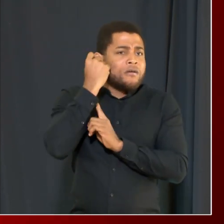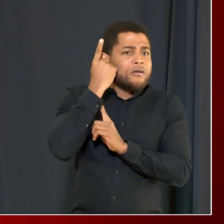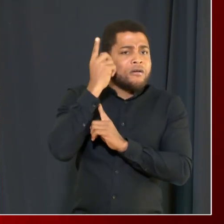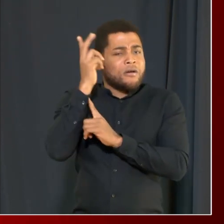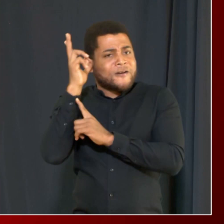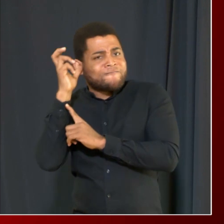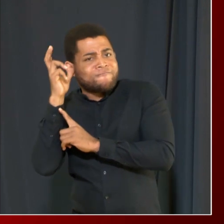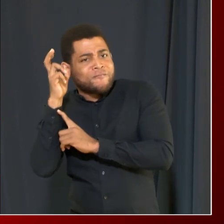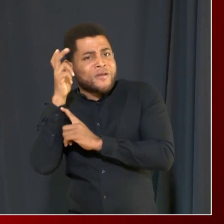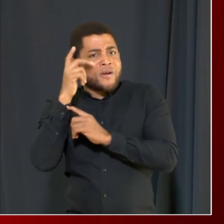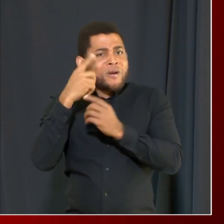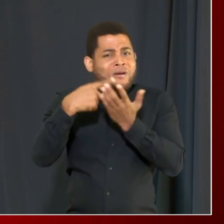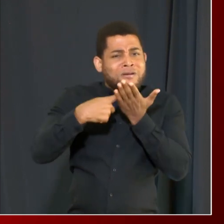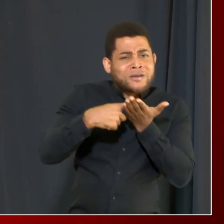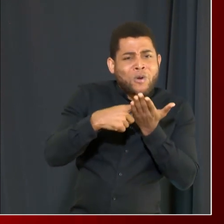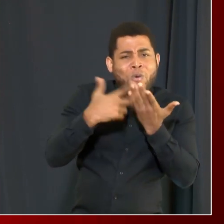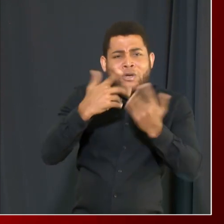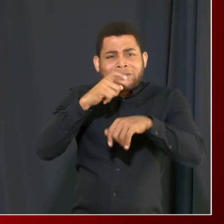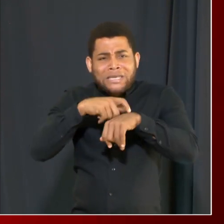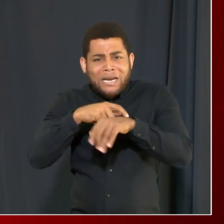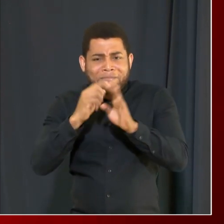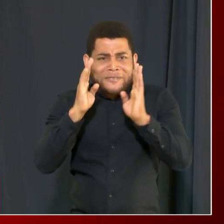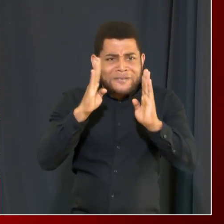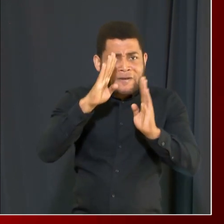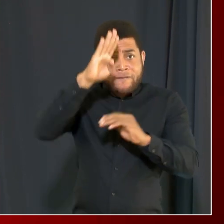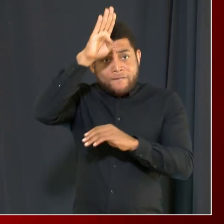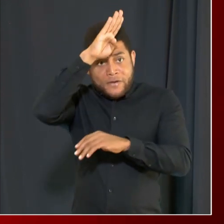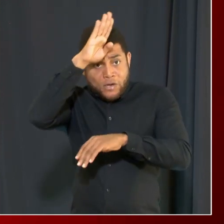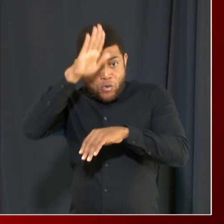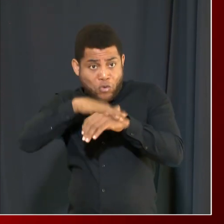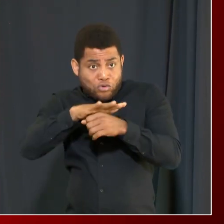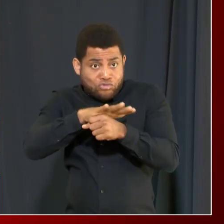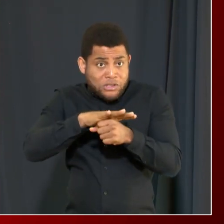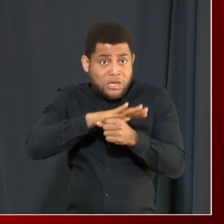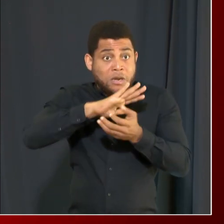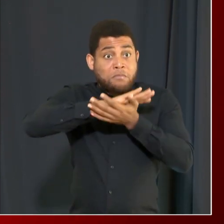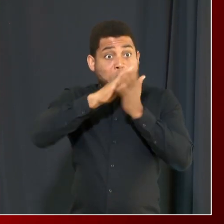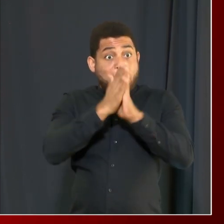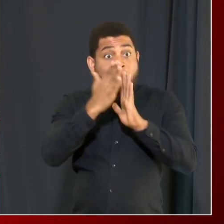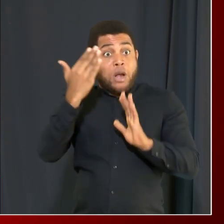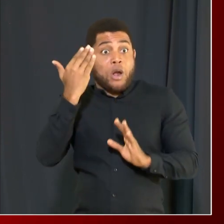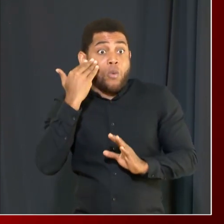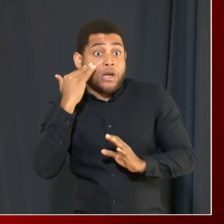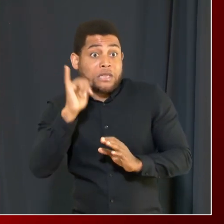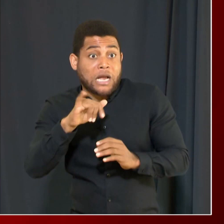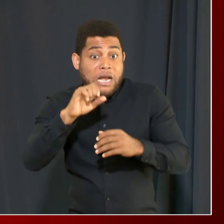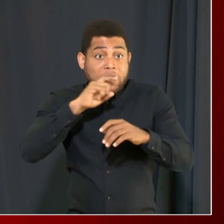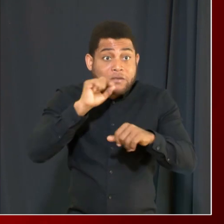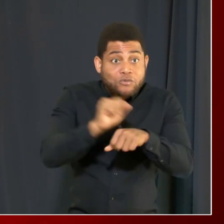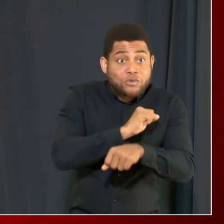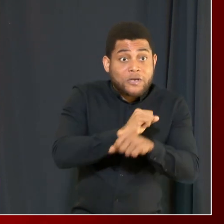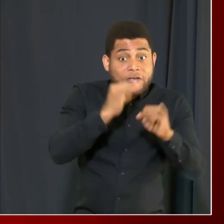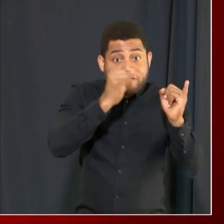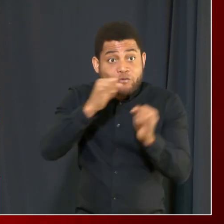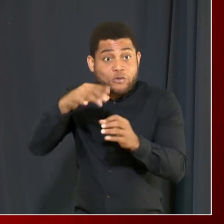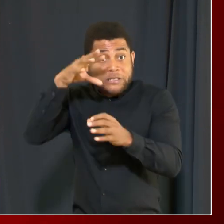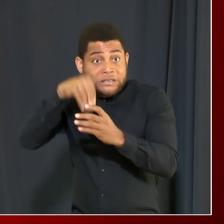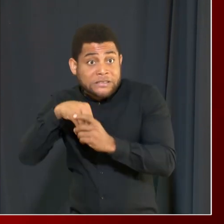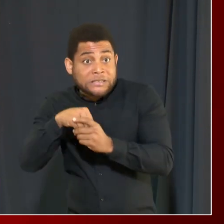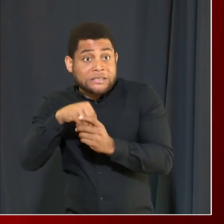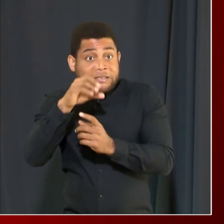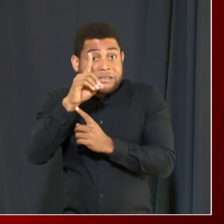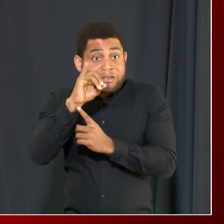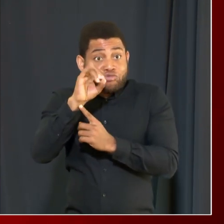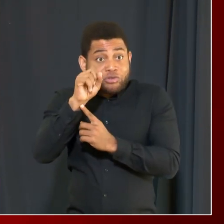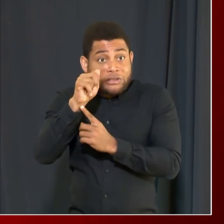which, when did the firefighters on scene become aware that there were individuals who were